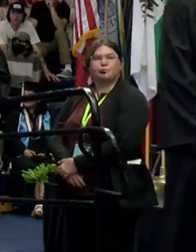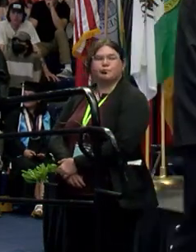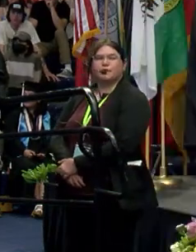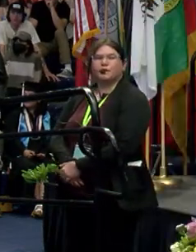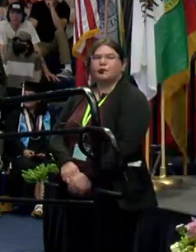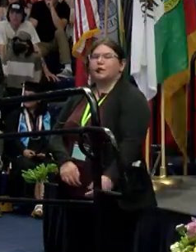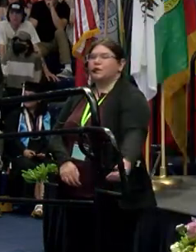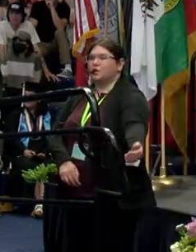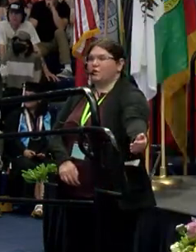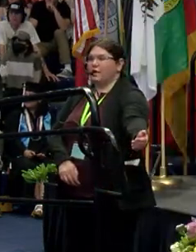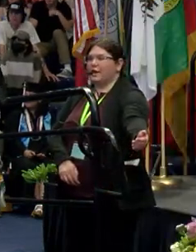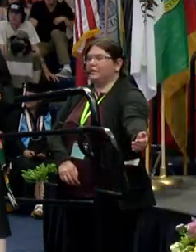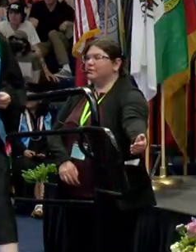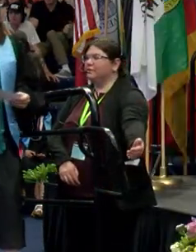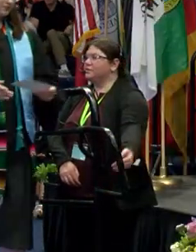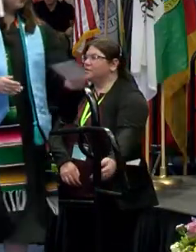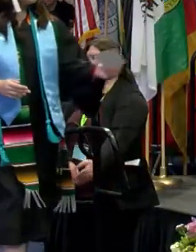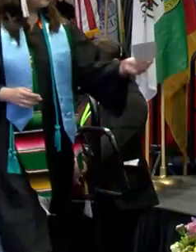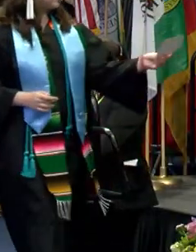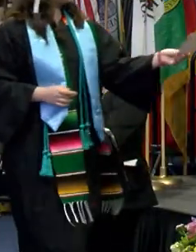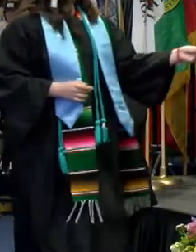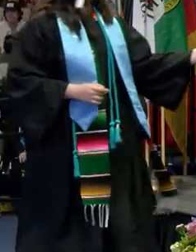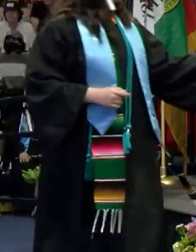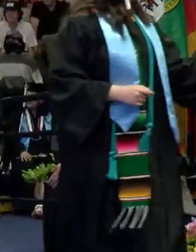Angela Jade Hoke.